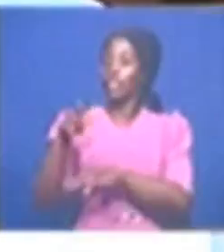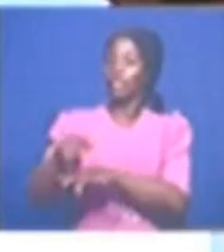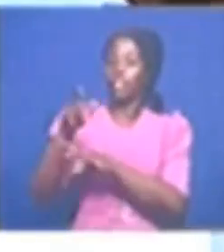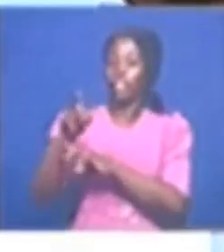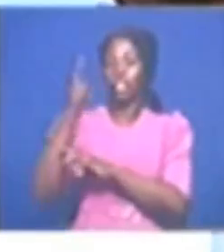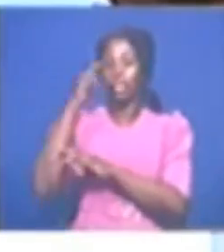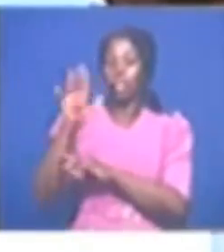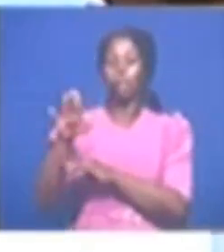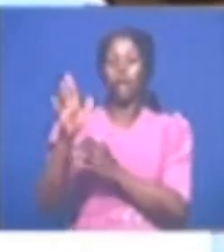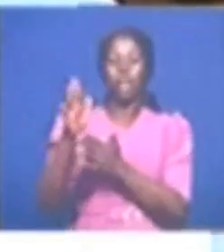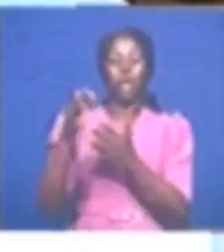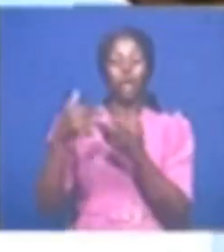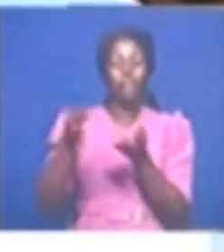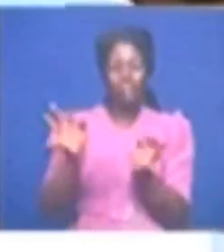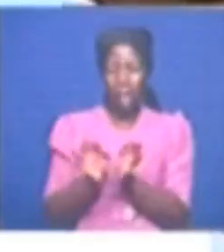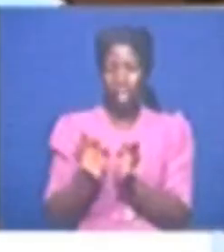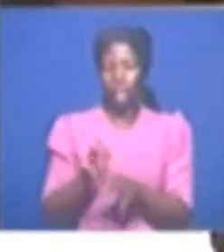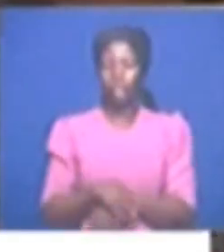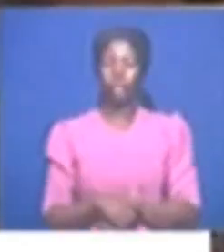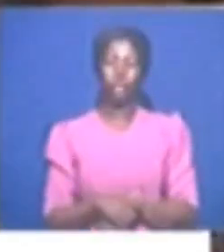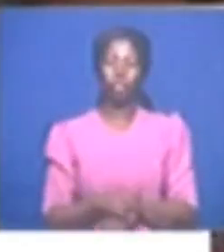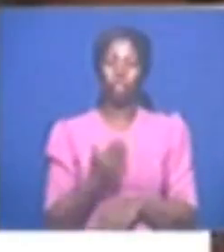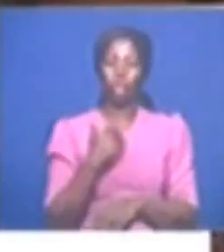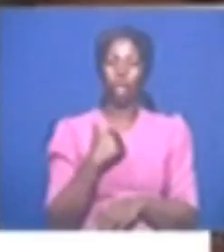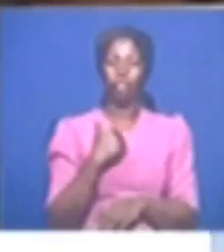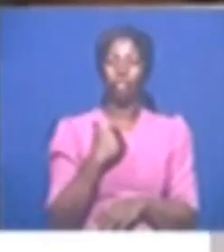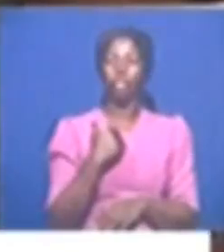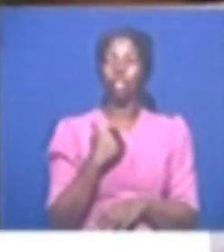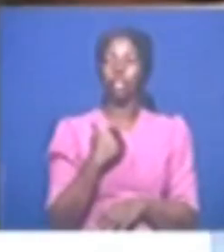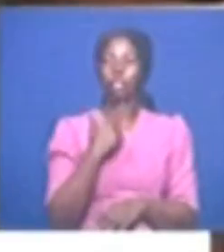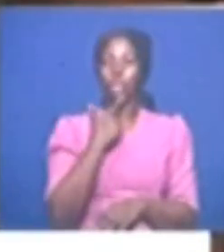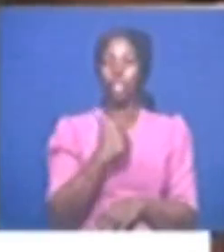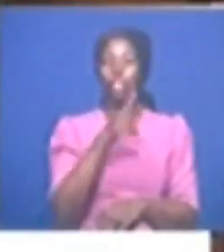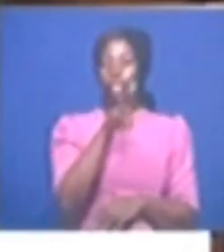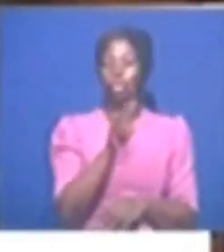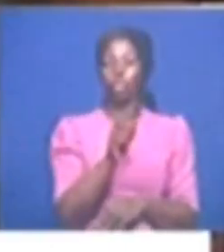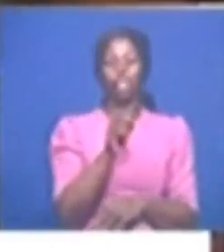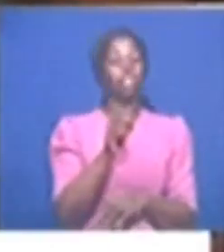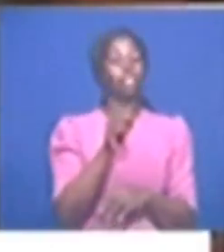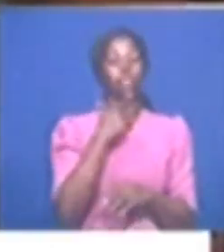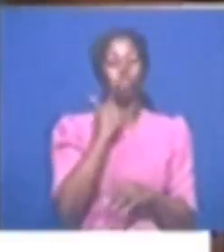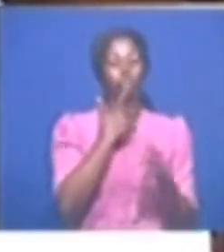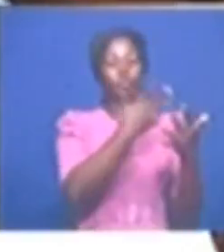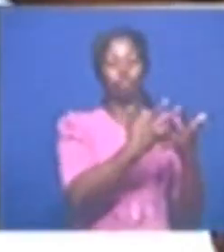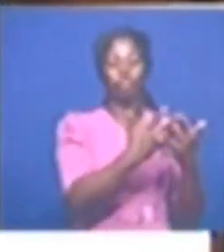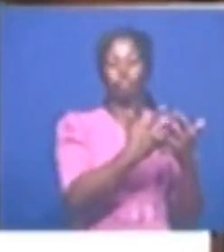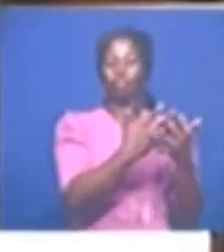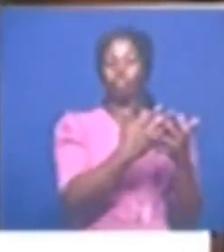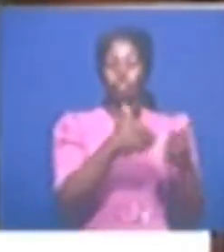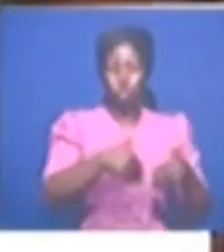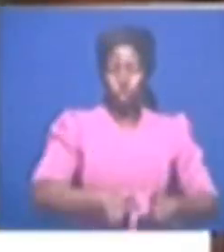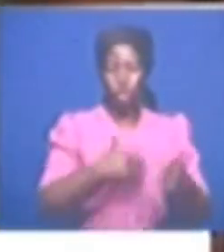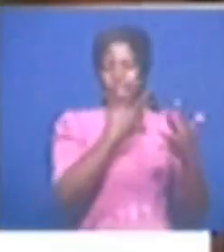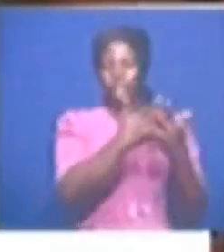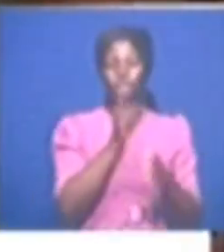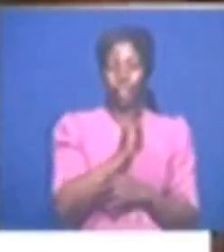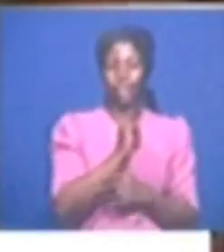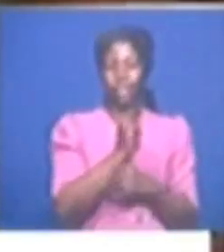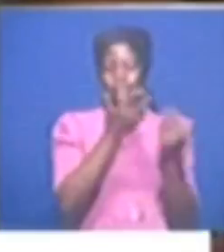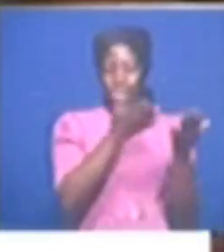Wako vijana 100 karibu na 20 wameshikwa na Navy wameshikwa, wako hapa Kwale. Mimi